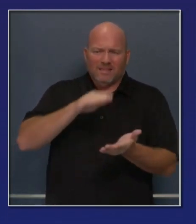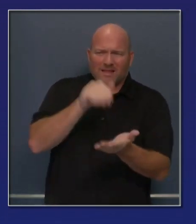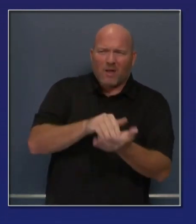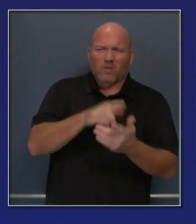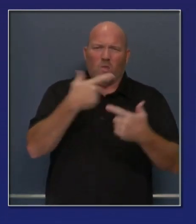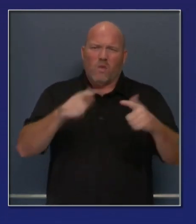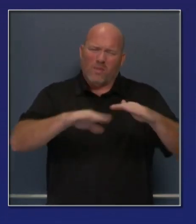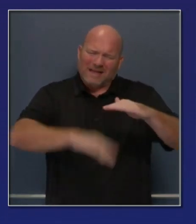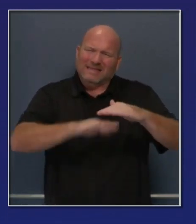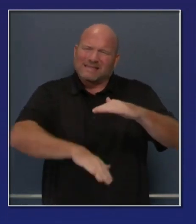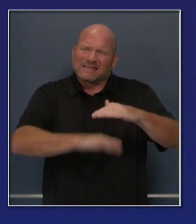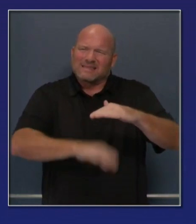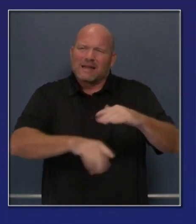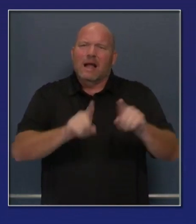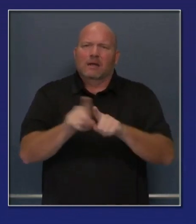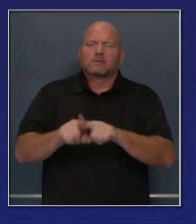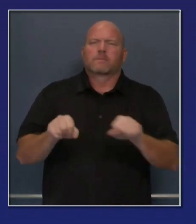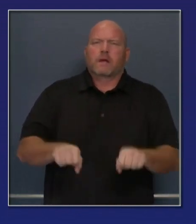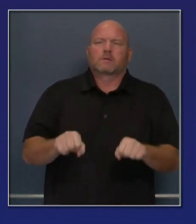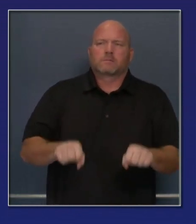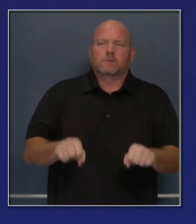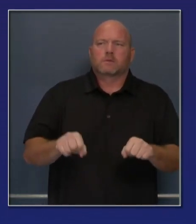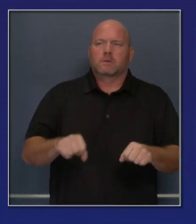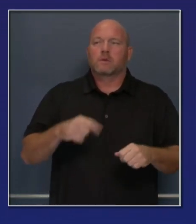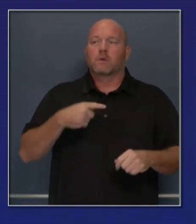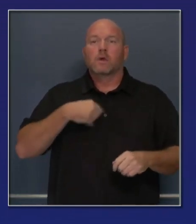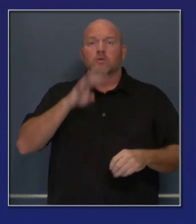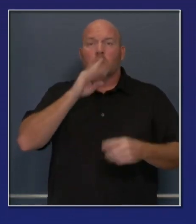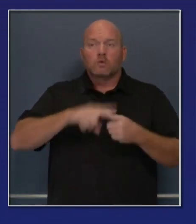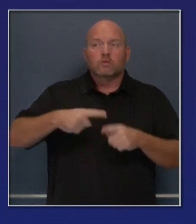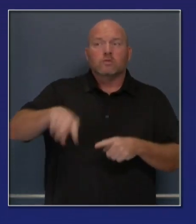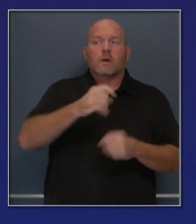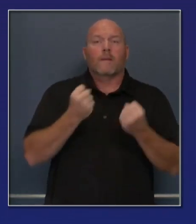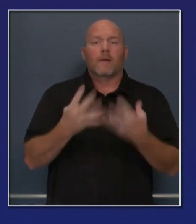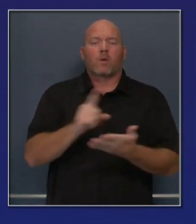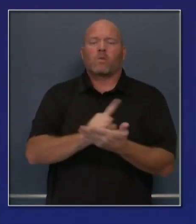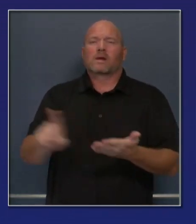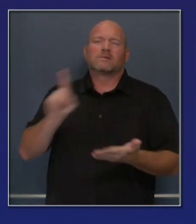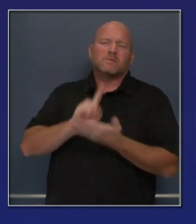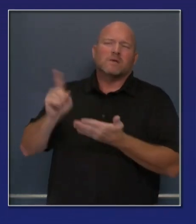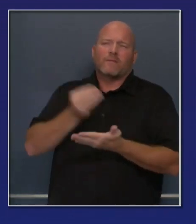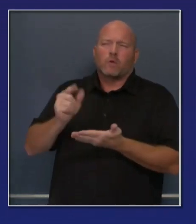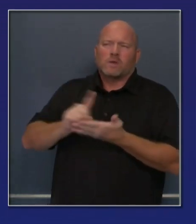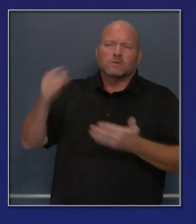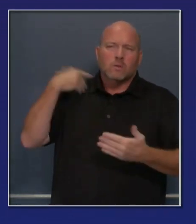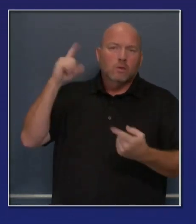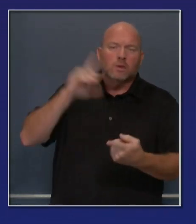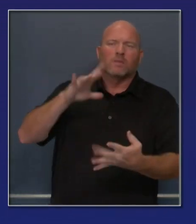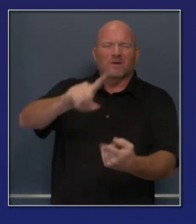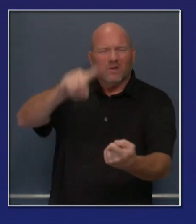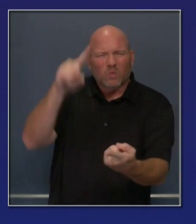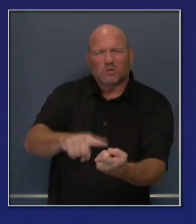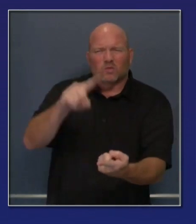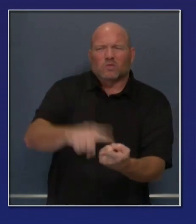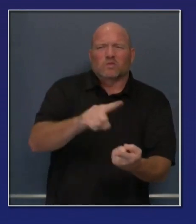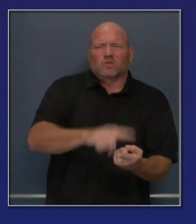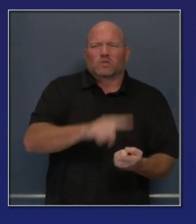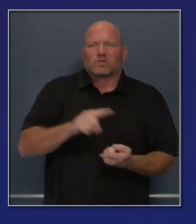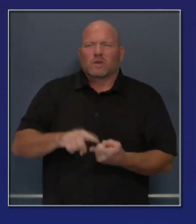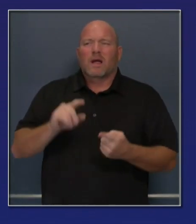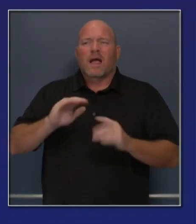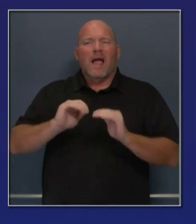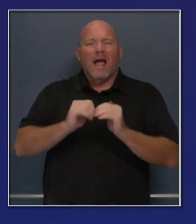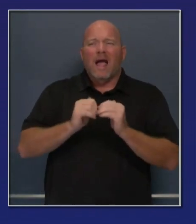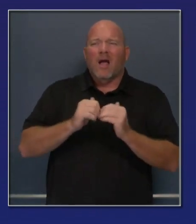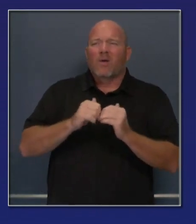possible. I talked to you many weeks ago about the need to get our case rate down and our infrastructure of